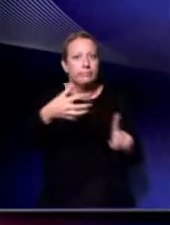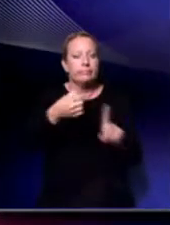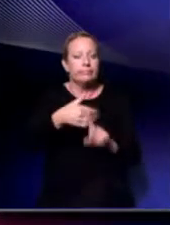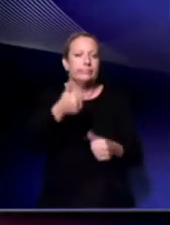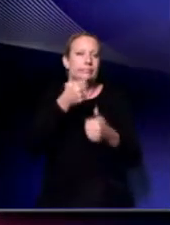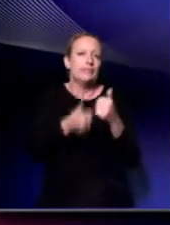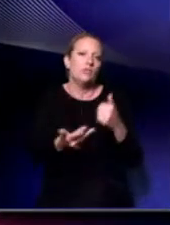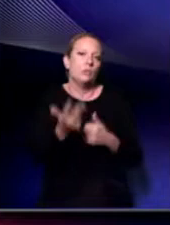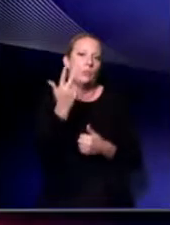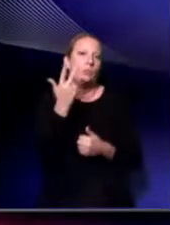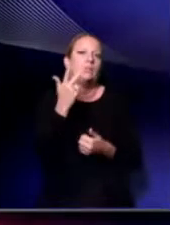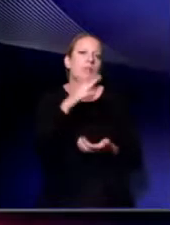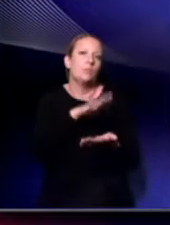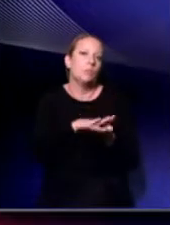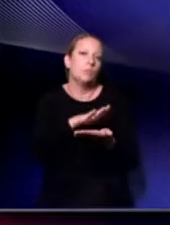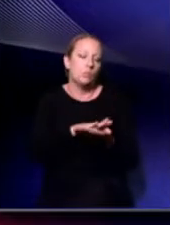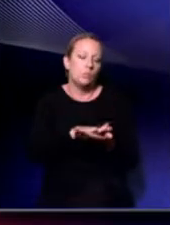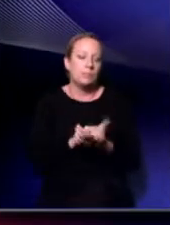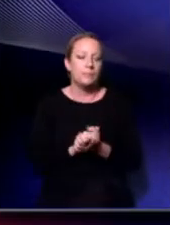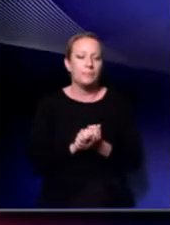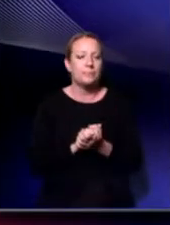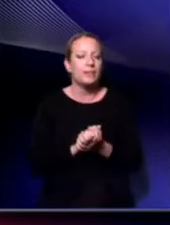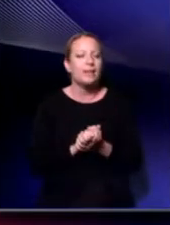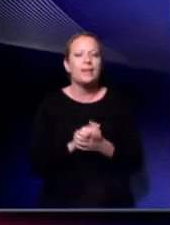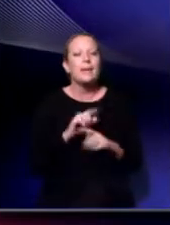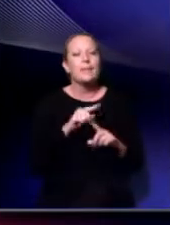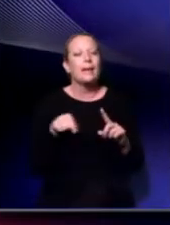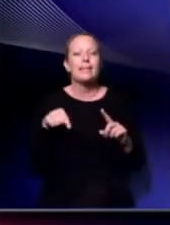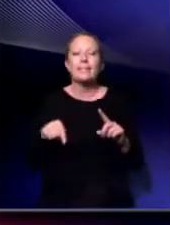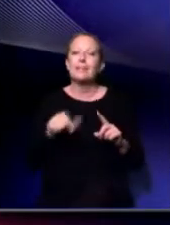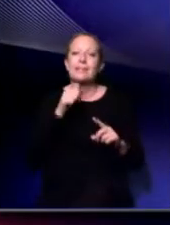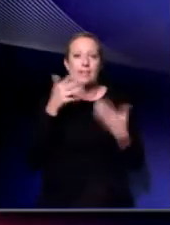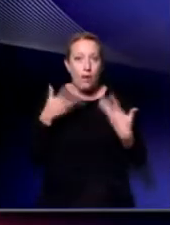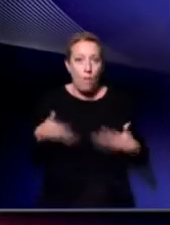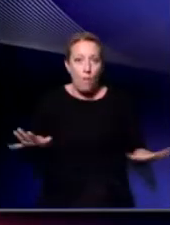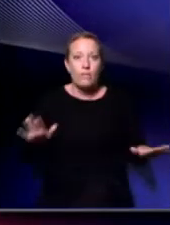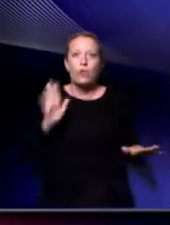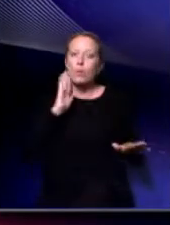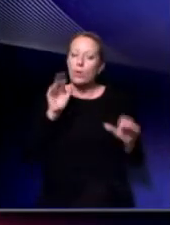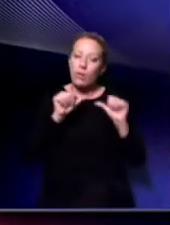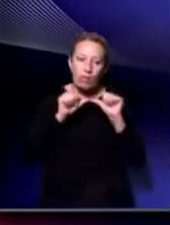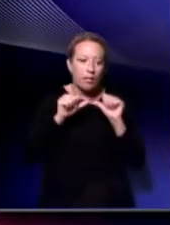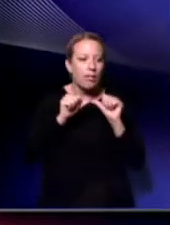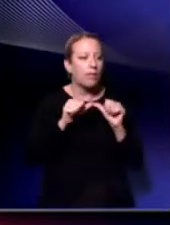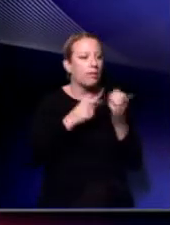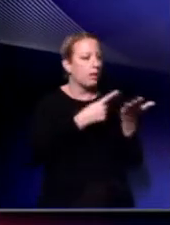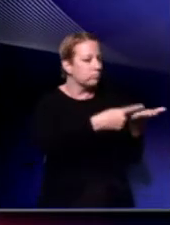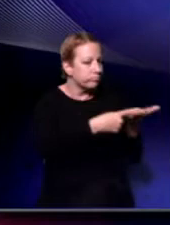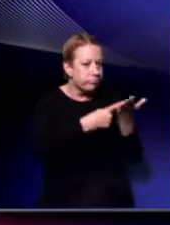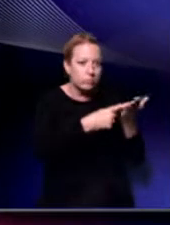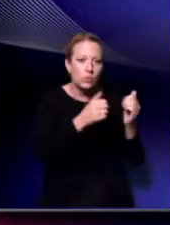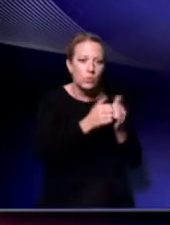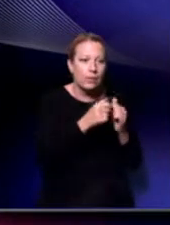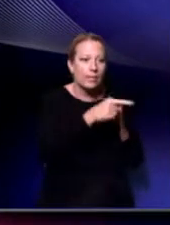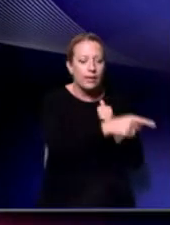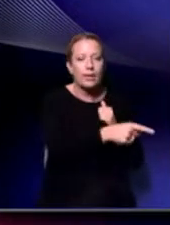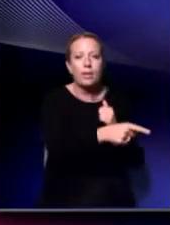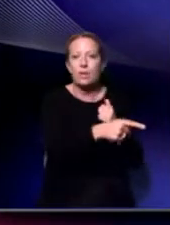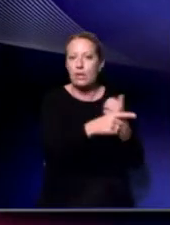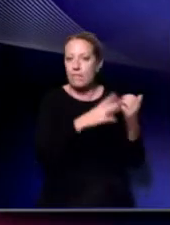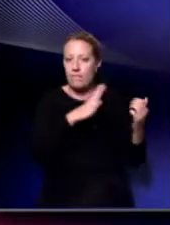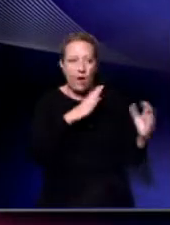this is an ongoing process, and my communication comes from, as agreed by Mr. Gordon, by Mike Gordon. So